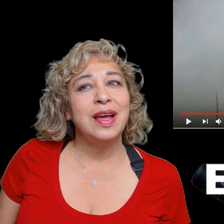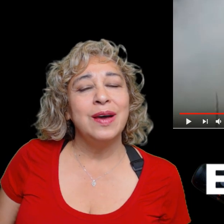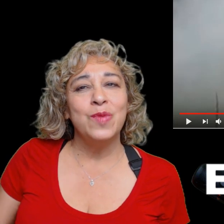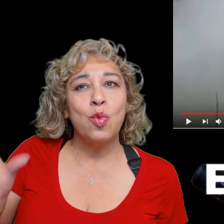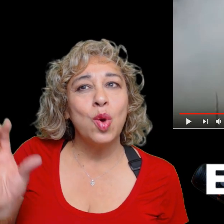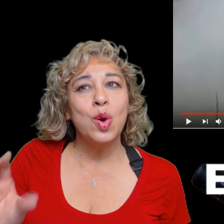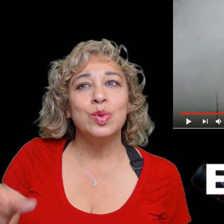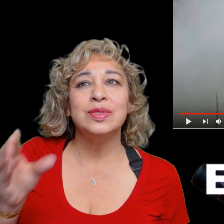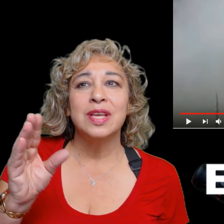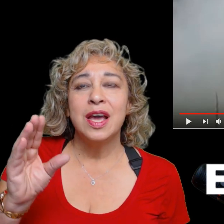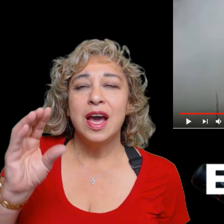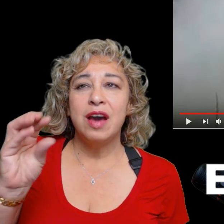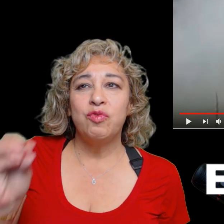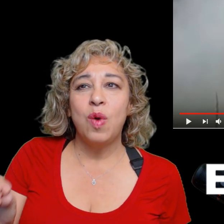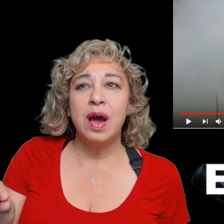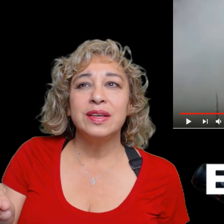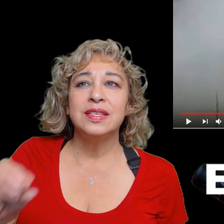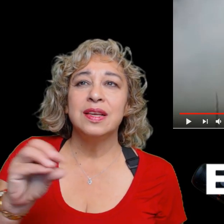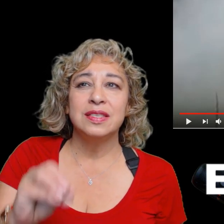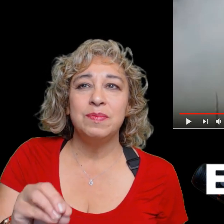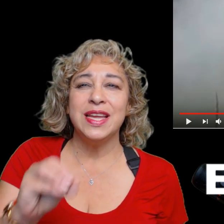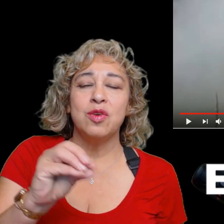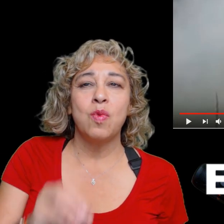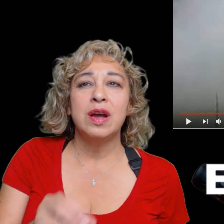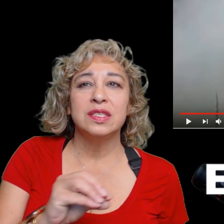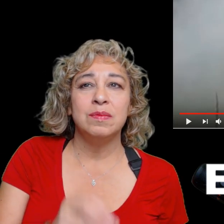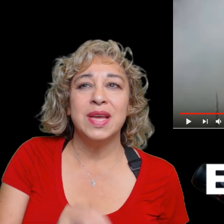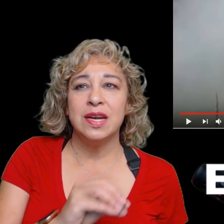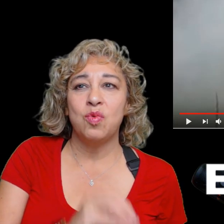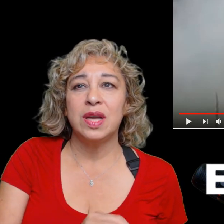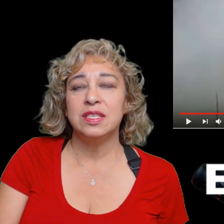rows of rock cement.